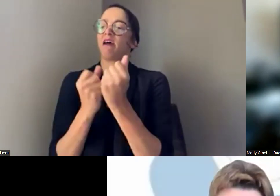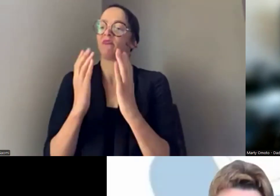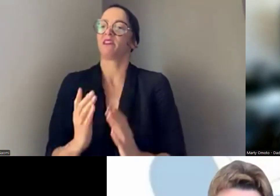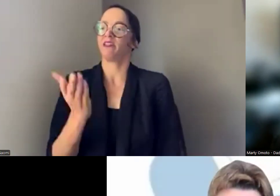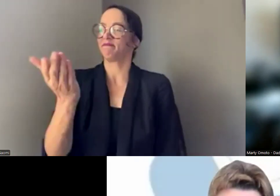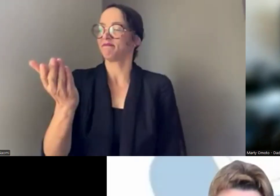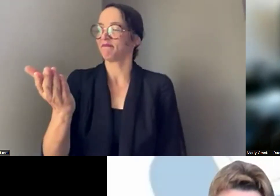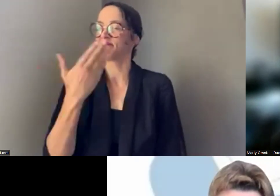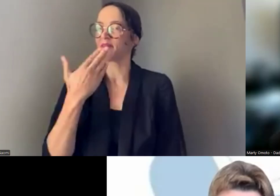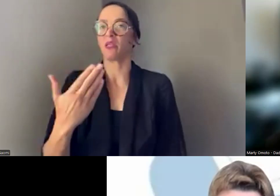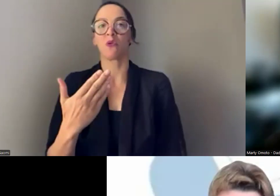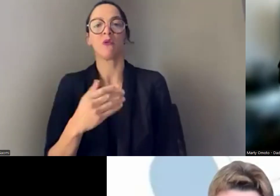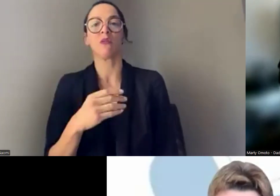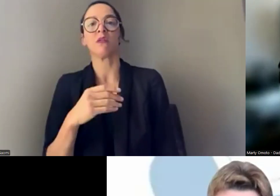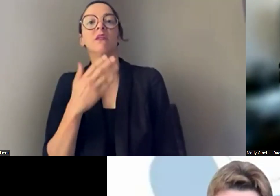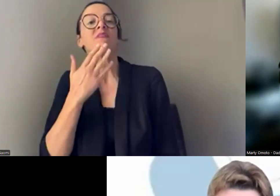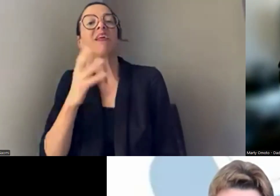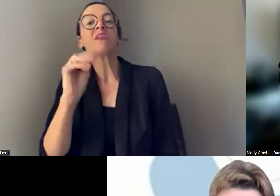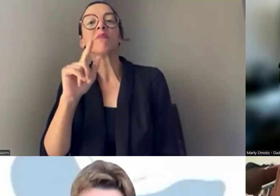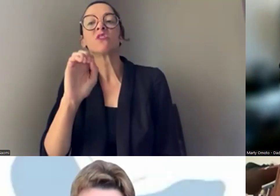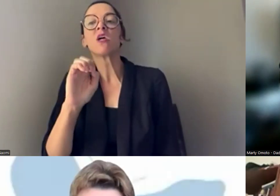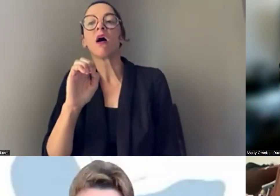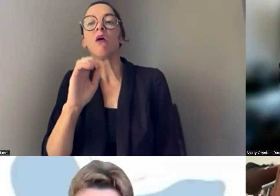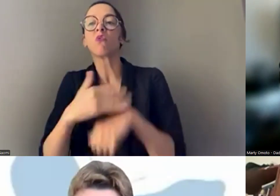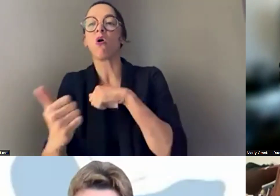Adina, you're up next.